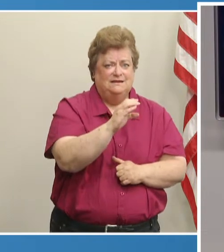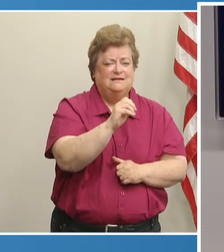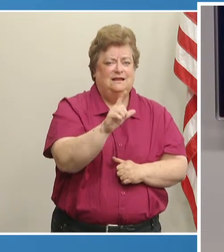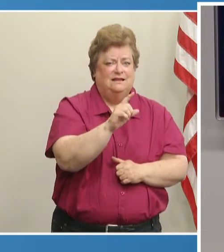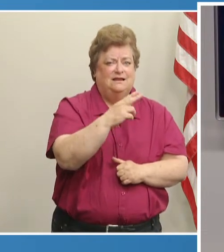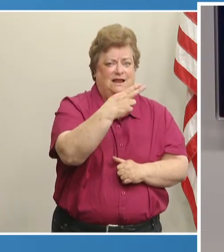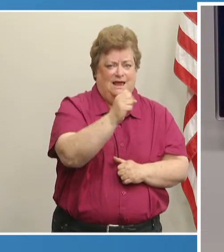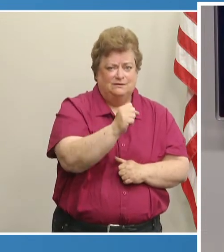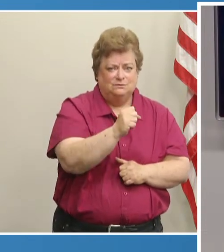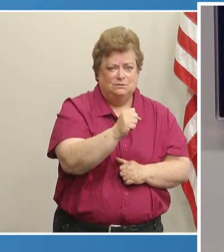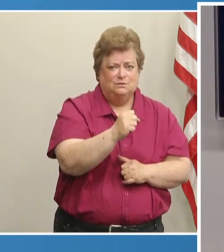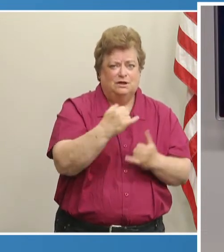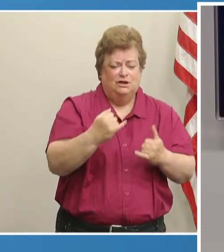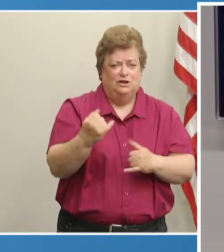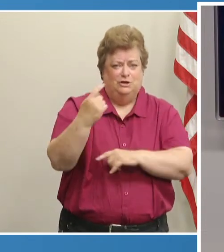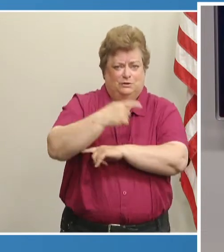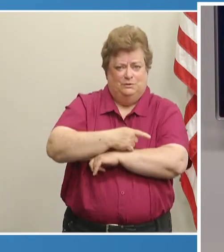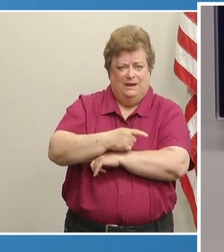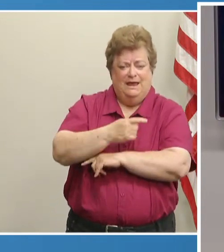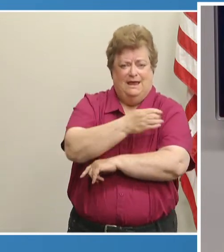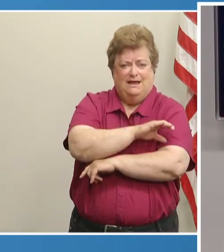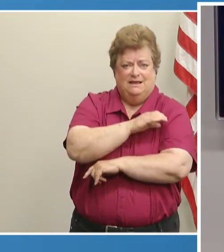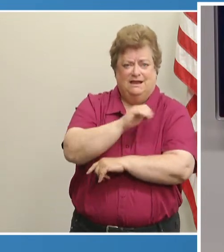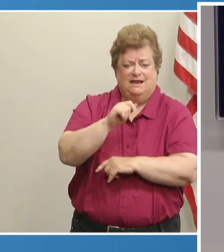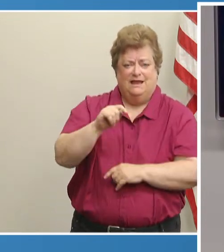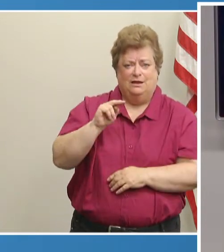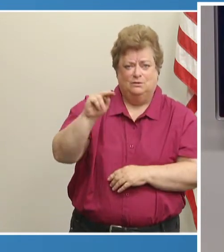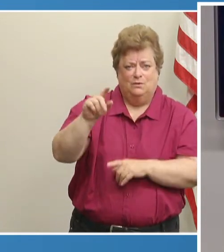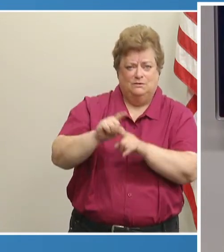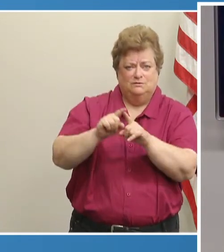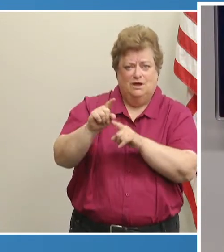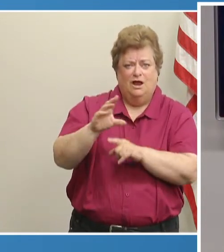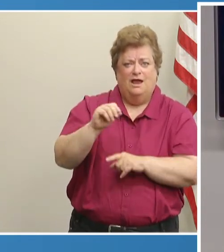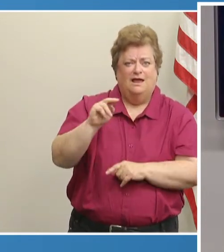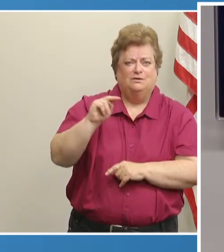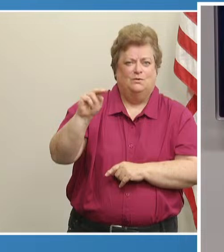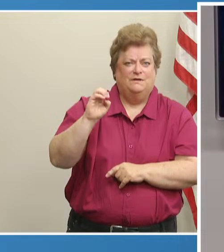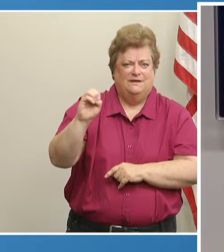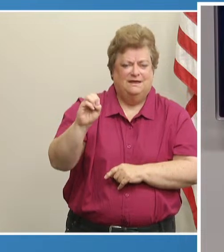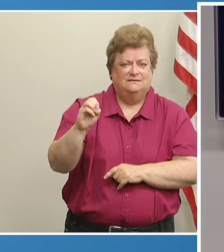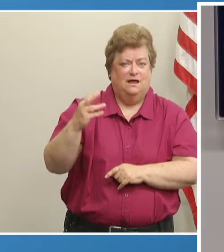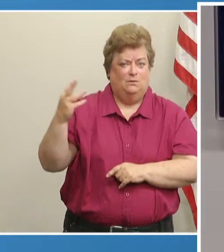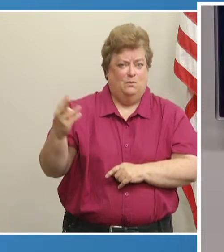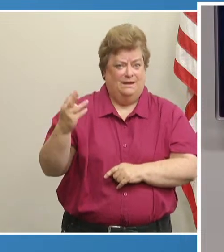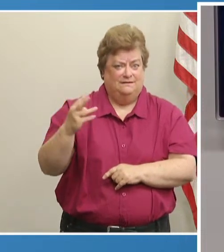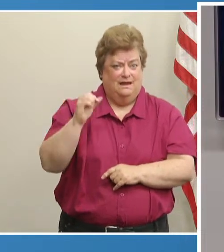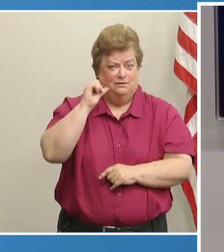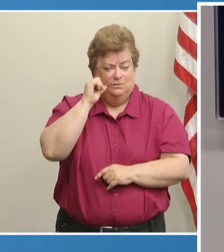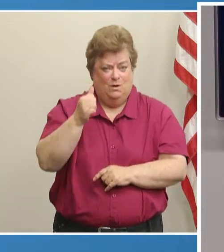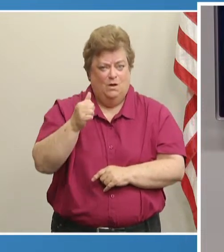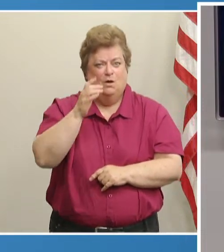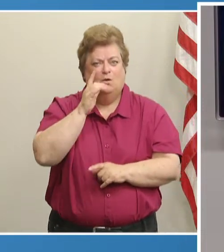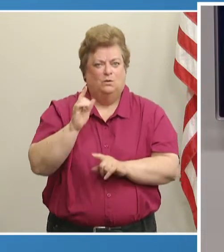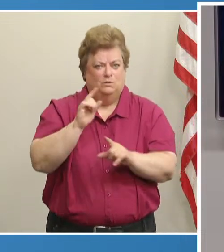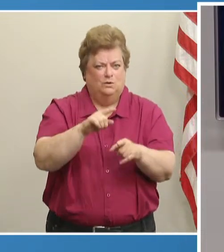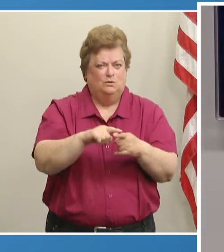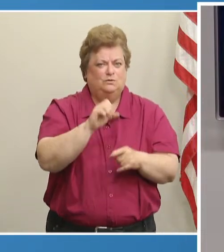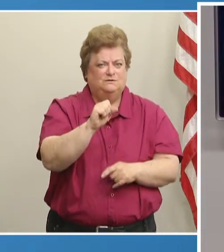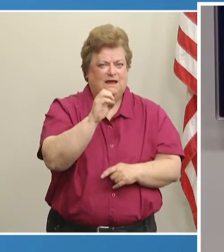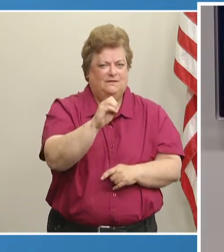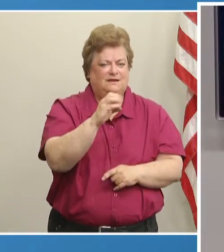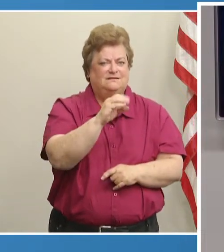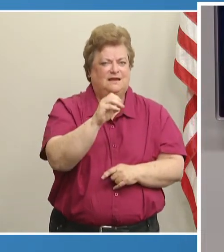High. Today's clinics are at North Star and Northeast, and on Wednesday, tomorrow, we'll be at Southeast